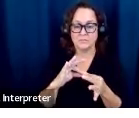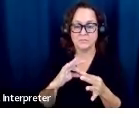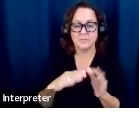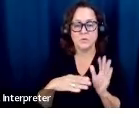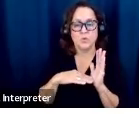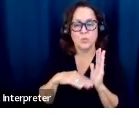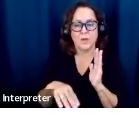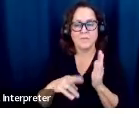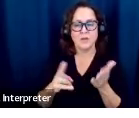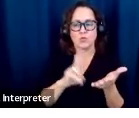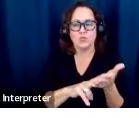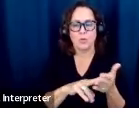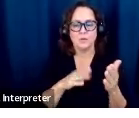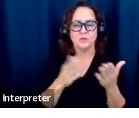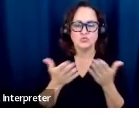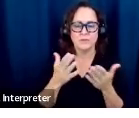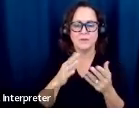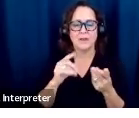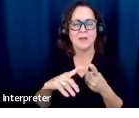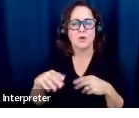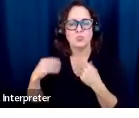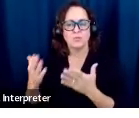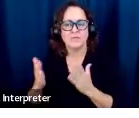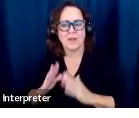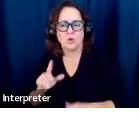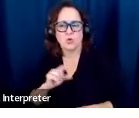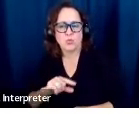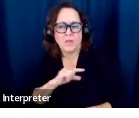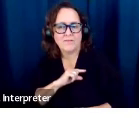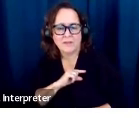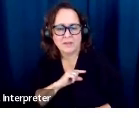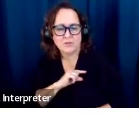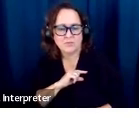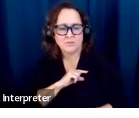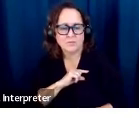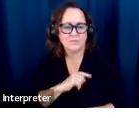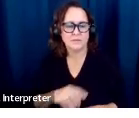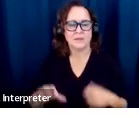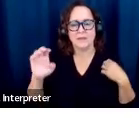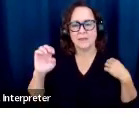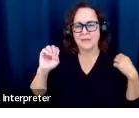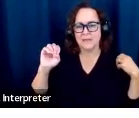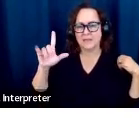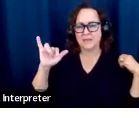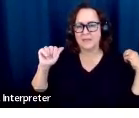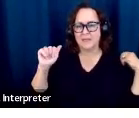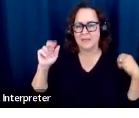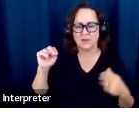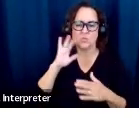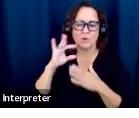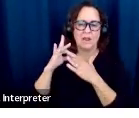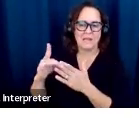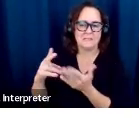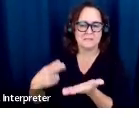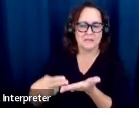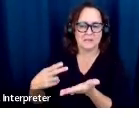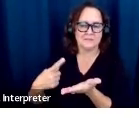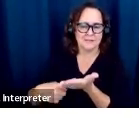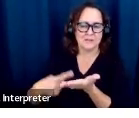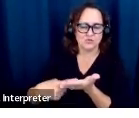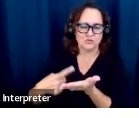waiver enrollment services and provider qualifications. Elian's going to lead that discussion